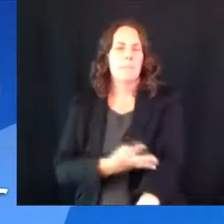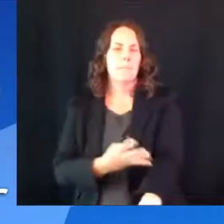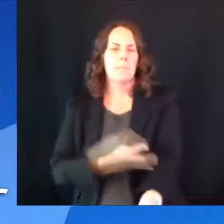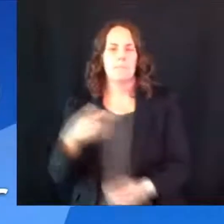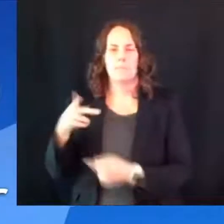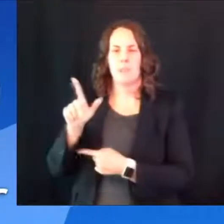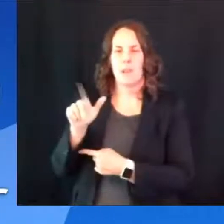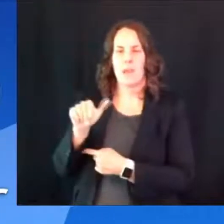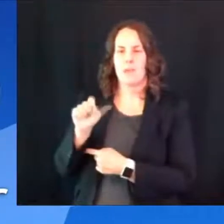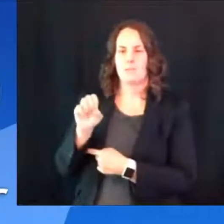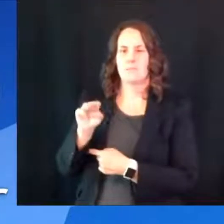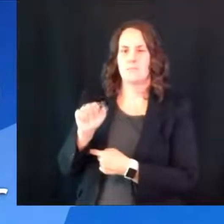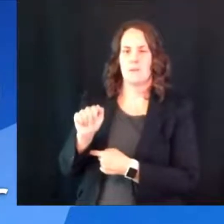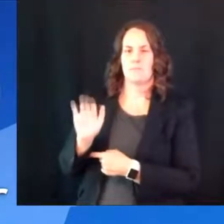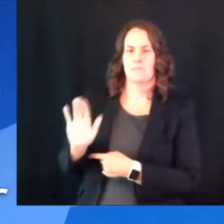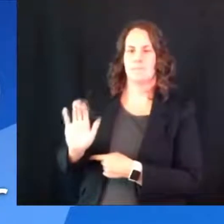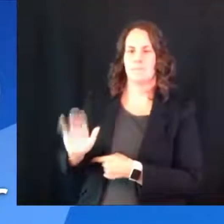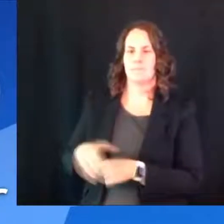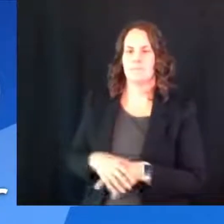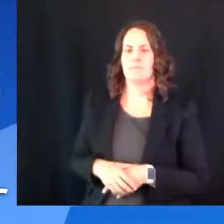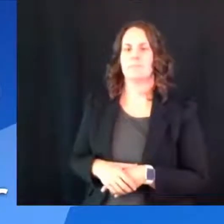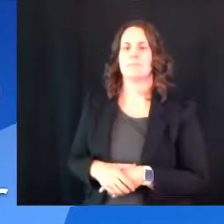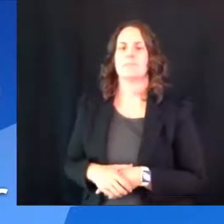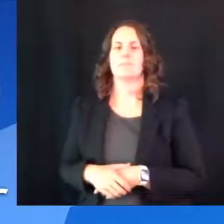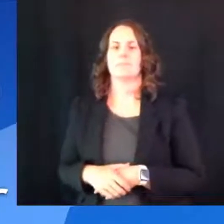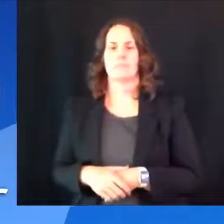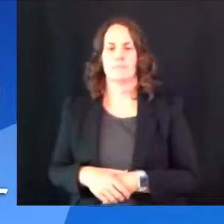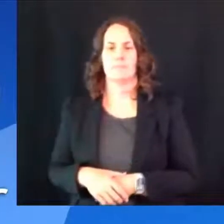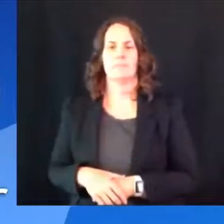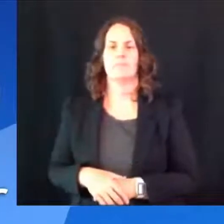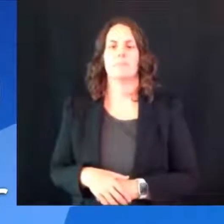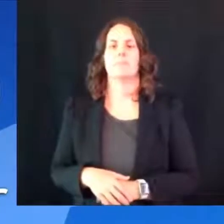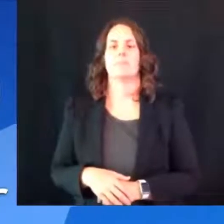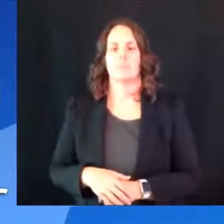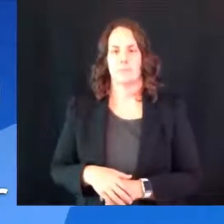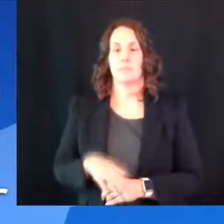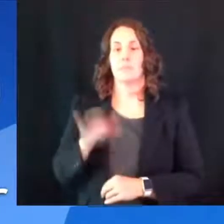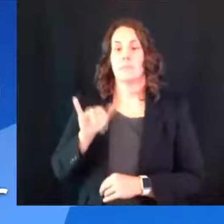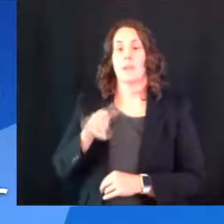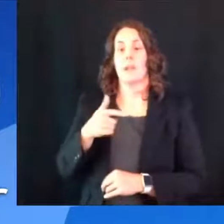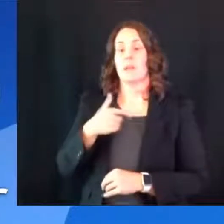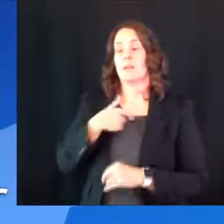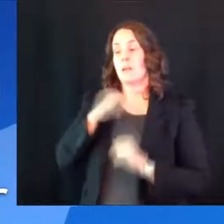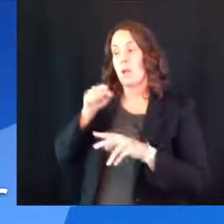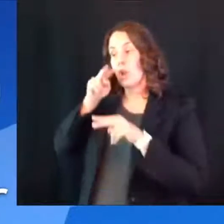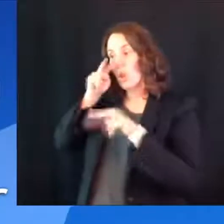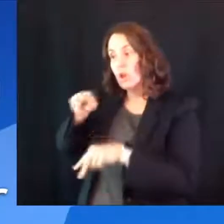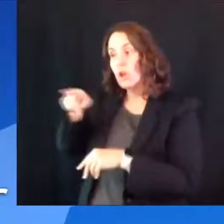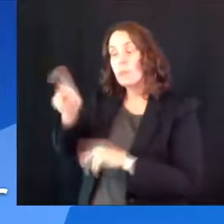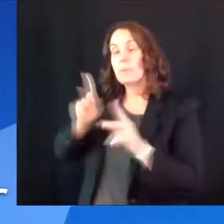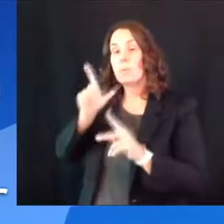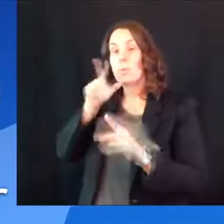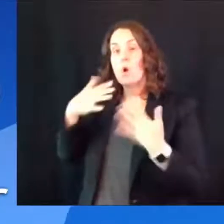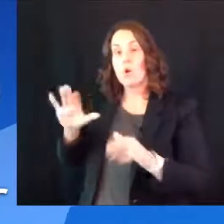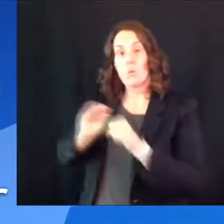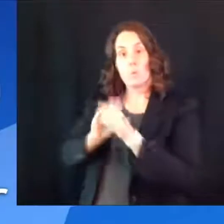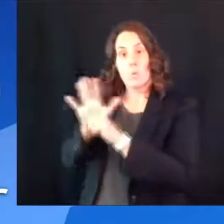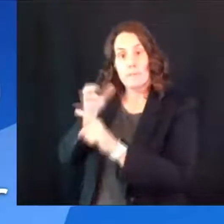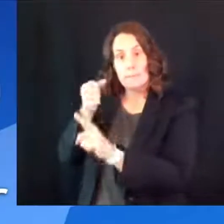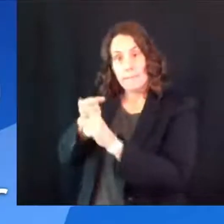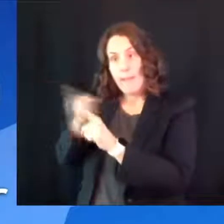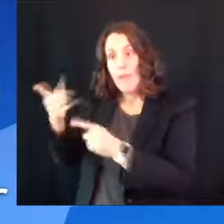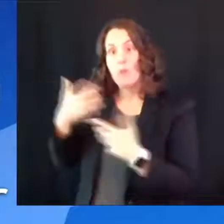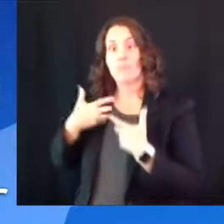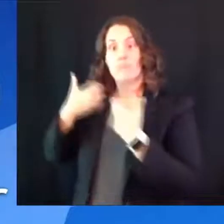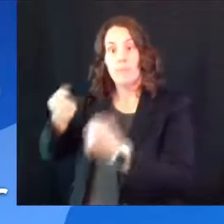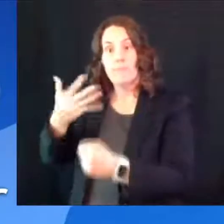treatment is not approved. It's not available for the general use. It hasn't received authorization, which means that not enough data has been generated to